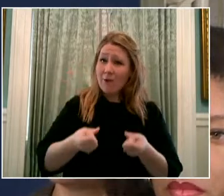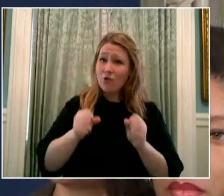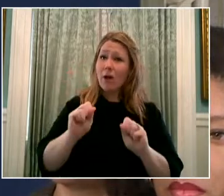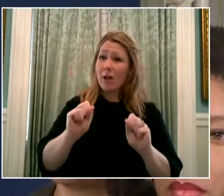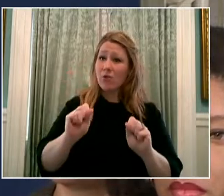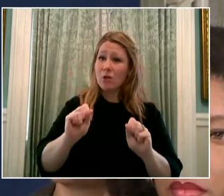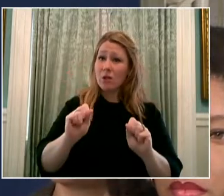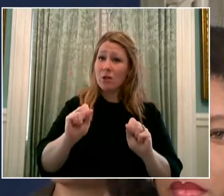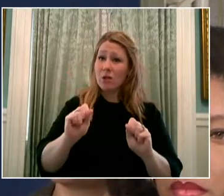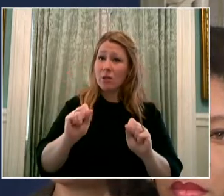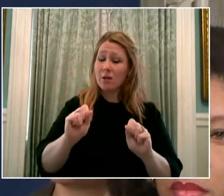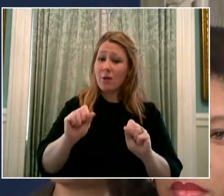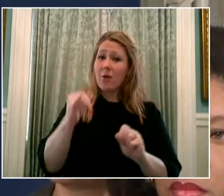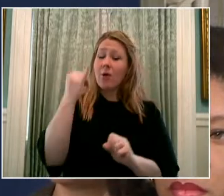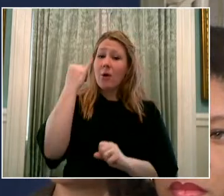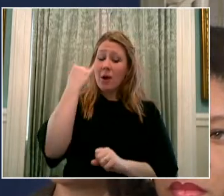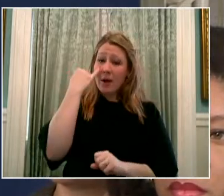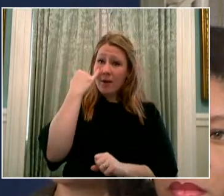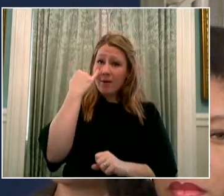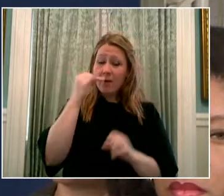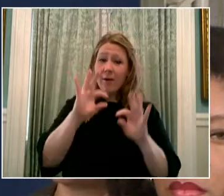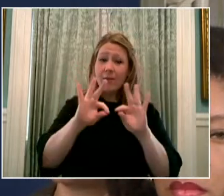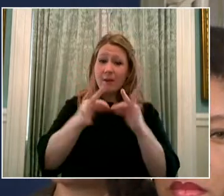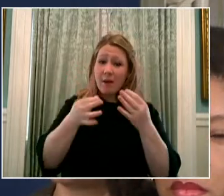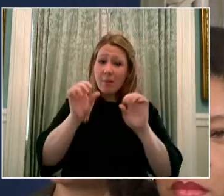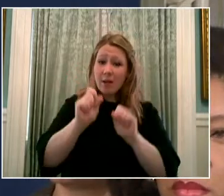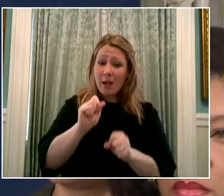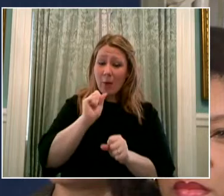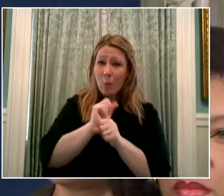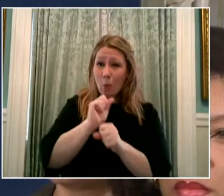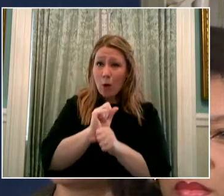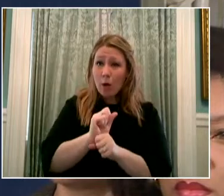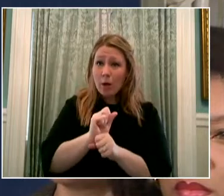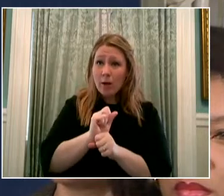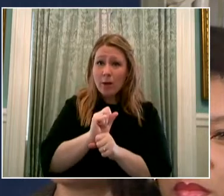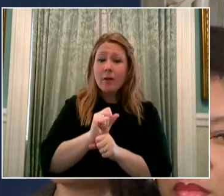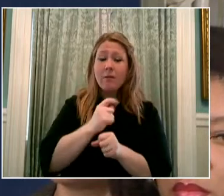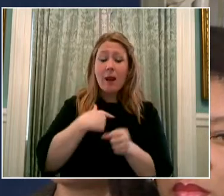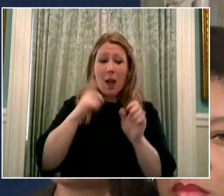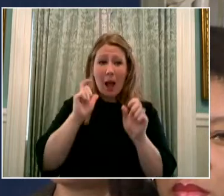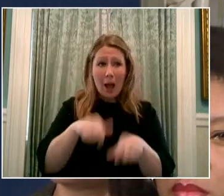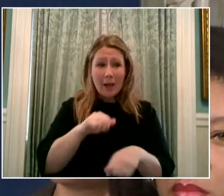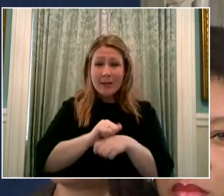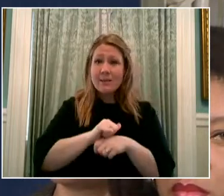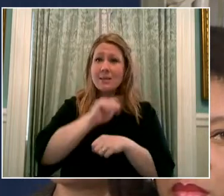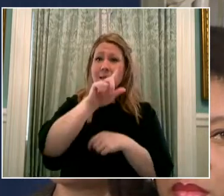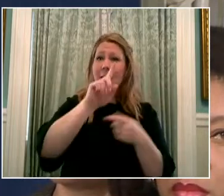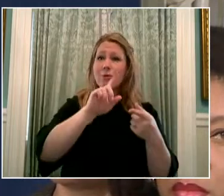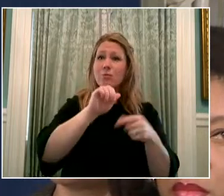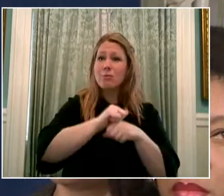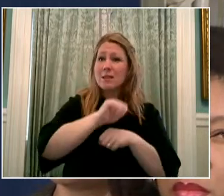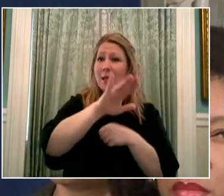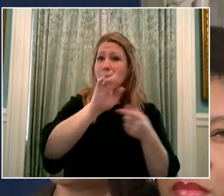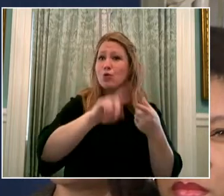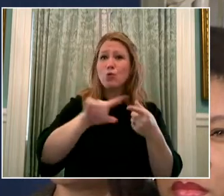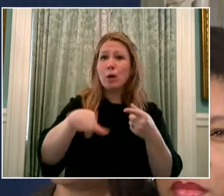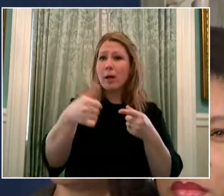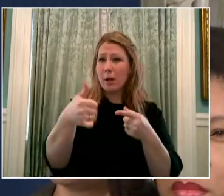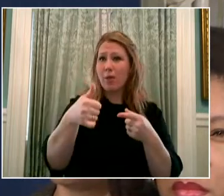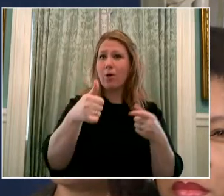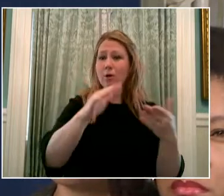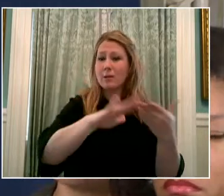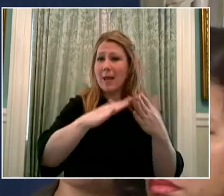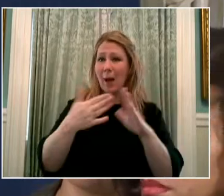to work. If not, we are just displacing the problem to another municipality. Mr. Mayor,